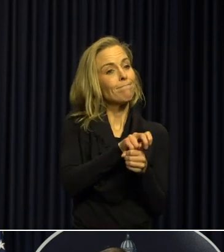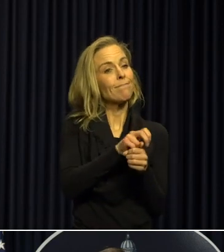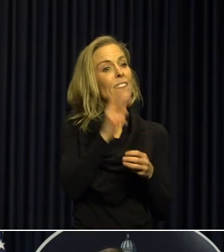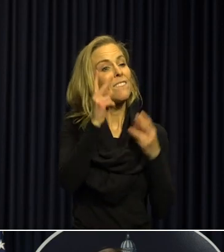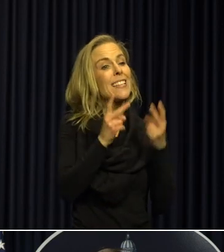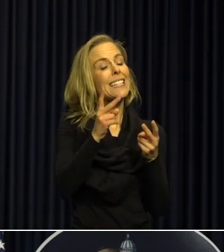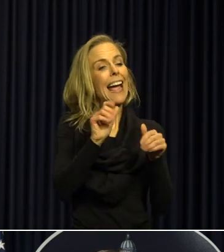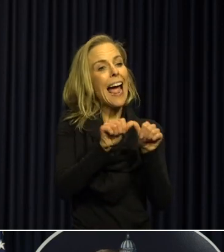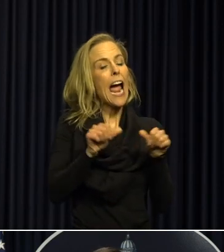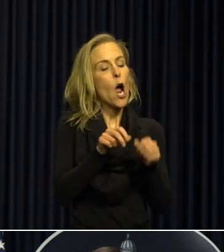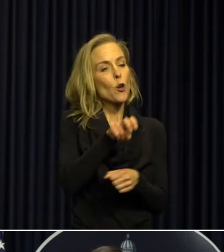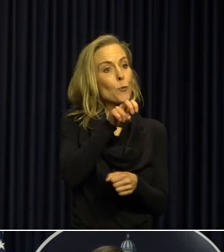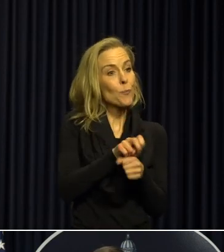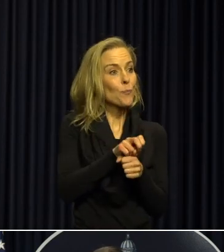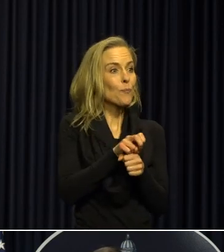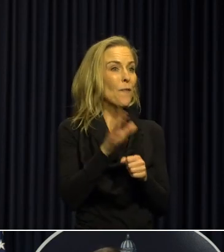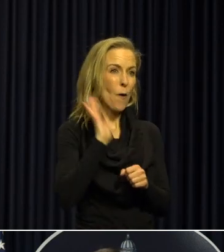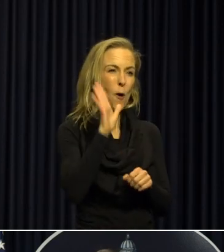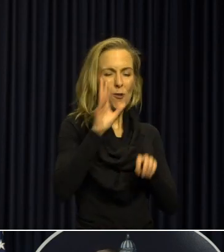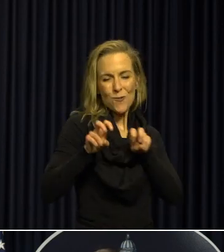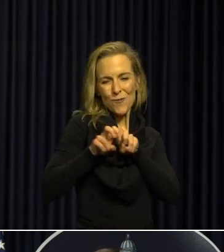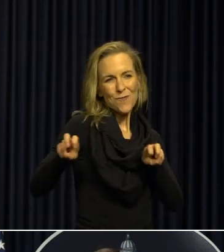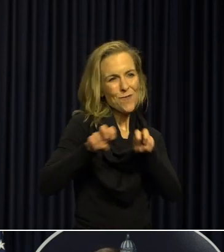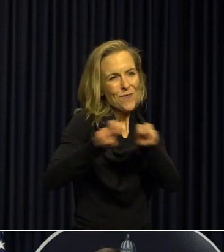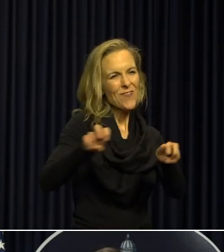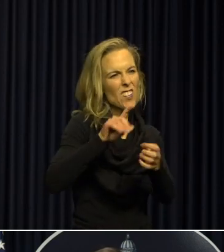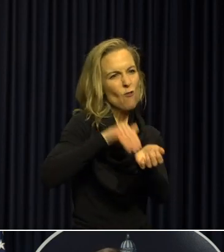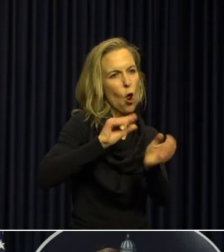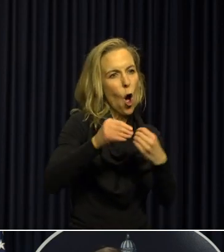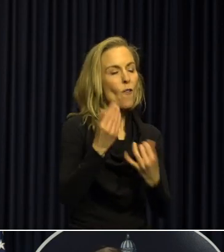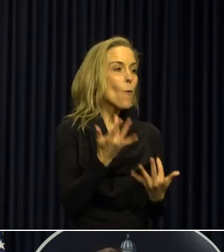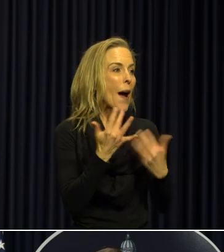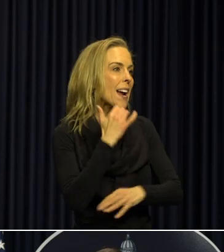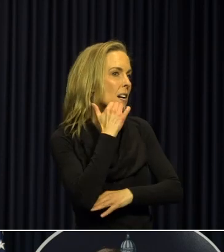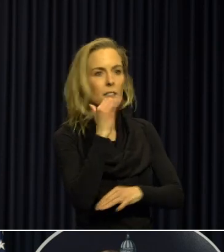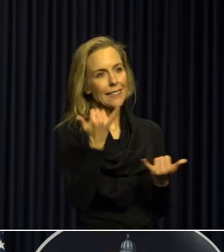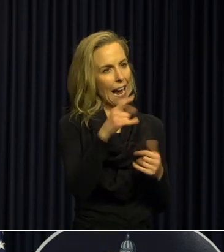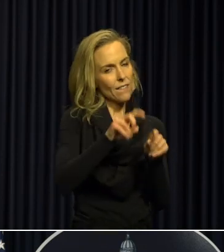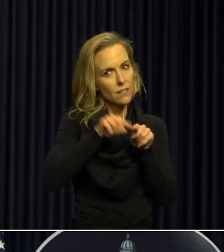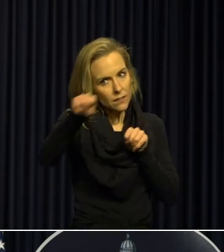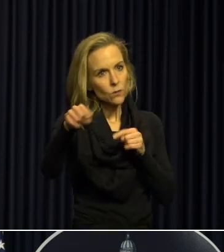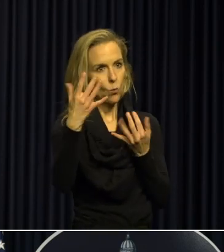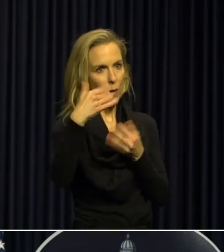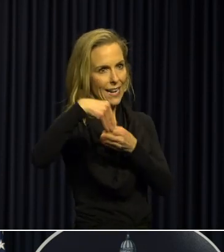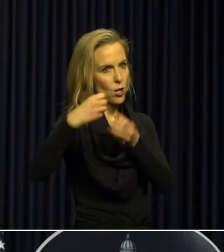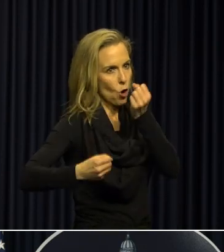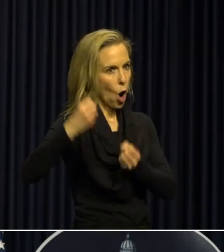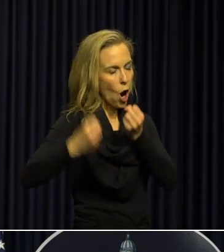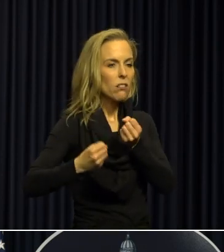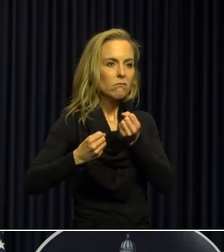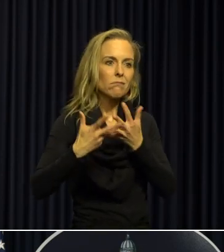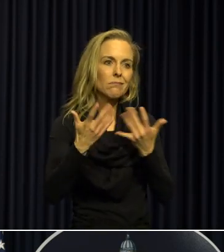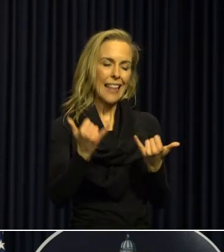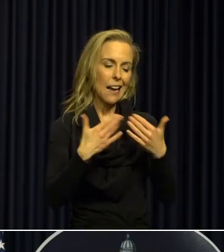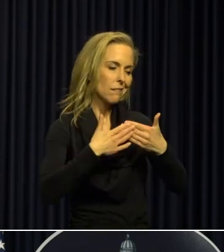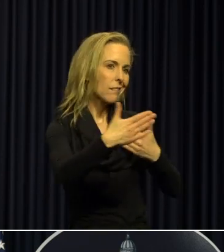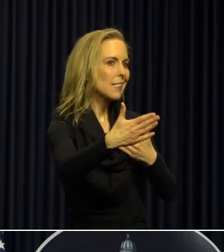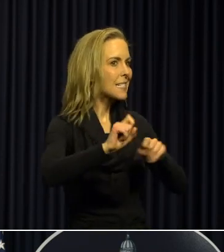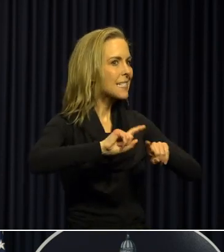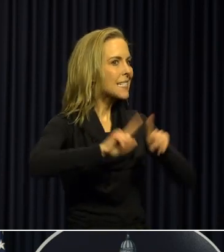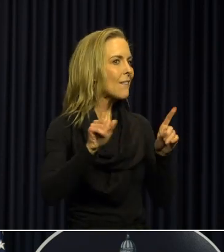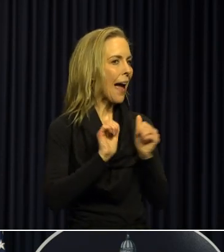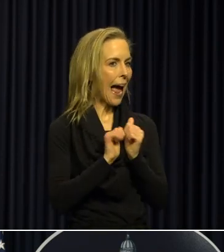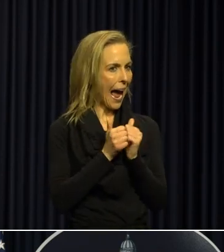your car. And everything that we're doing is going to have to be a little bit different up until then. So let's start